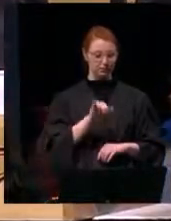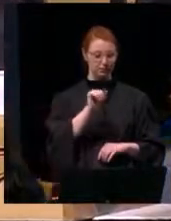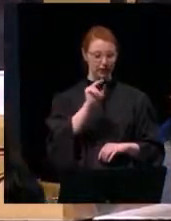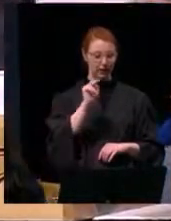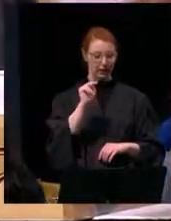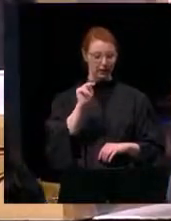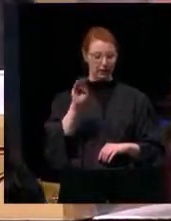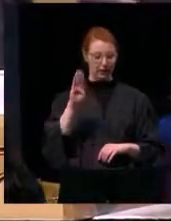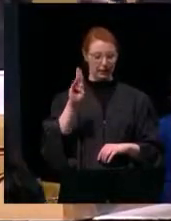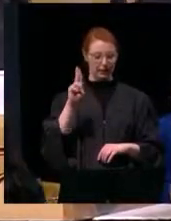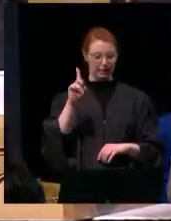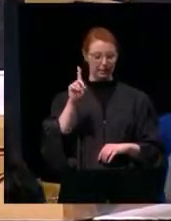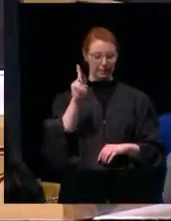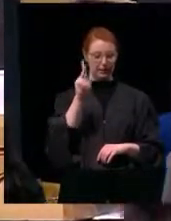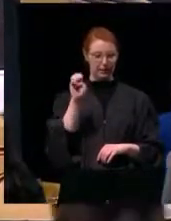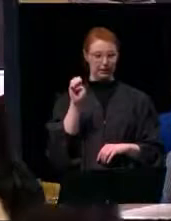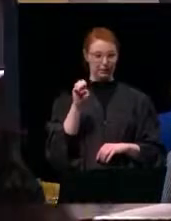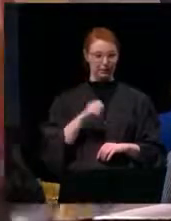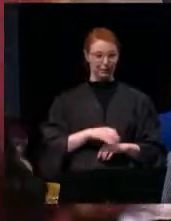Ian Budke.